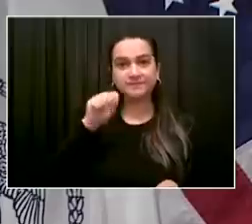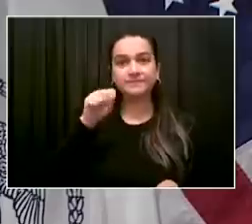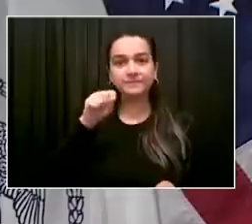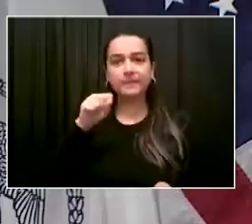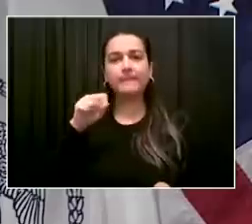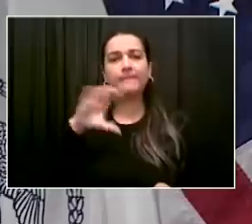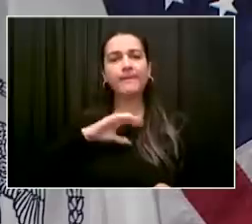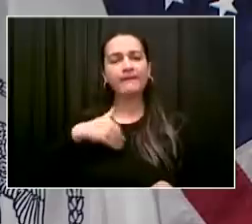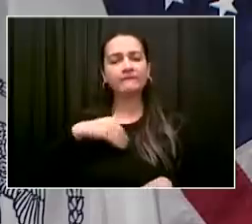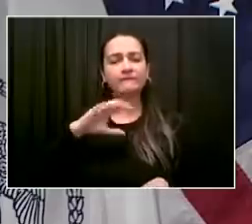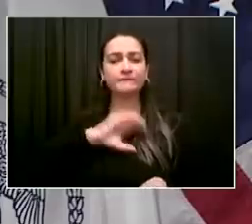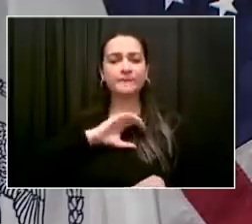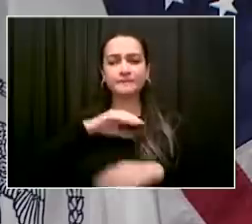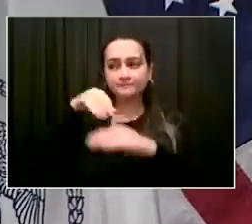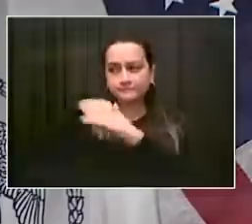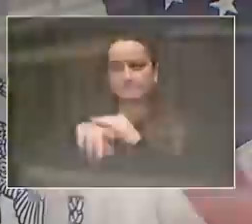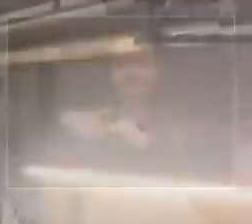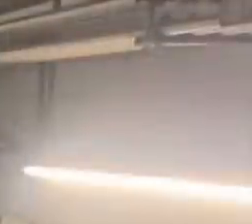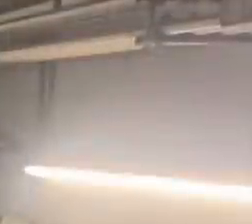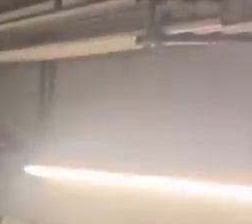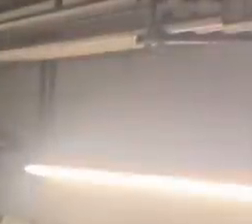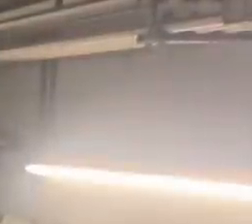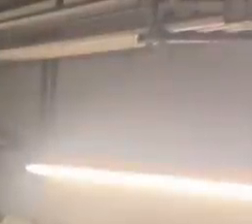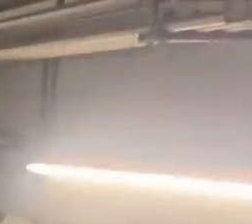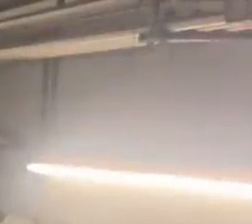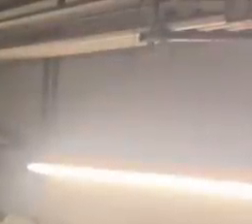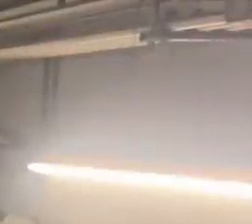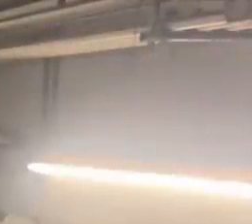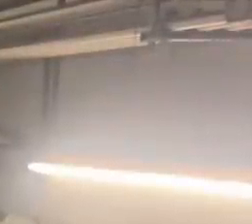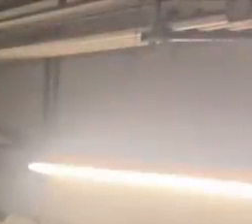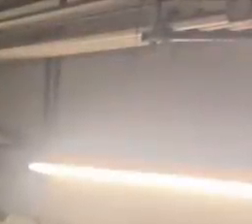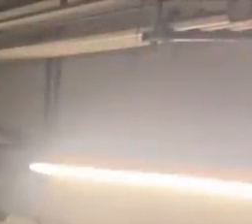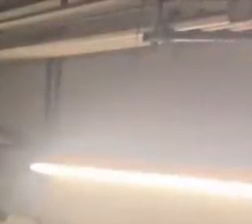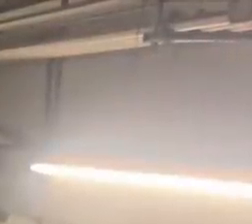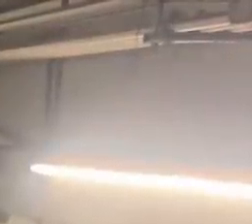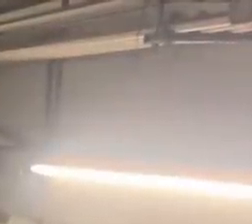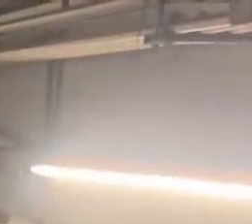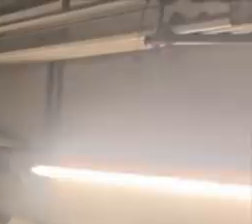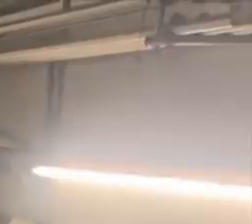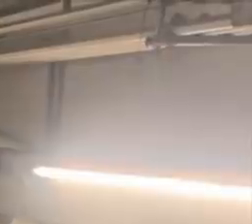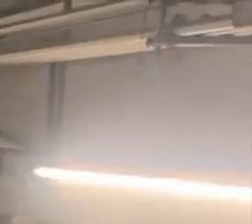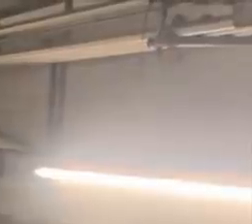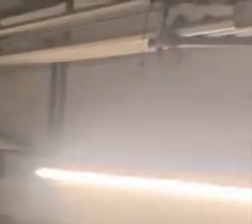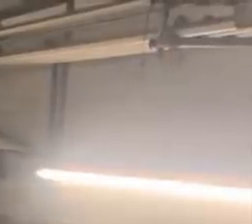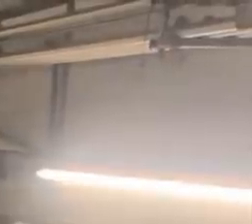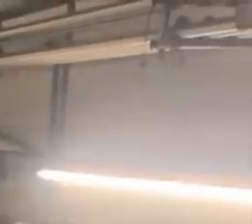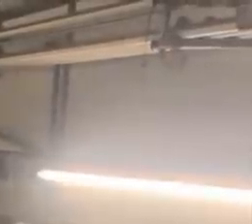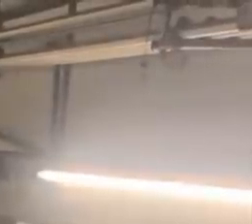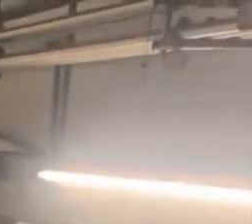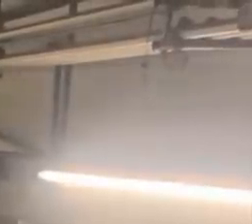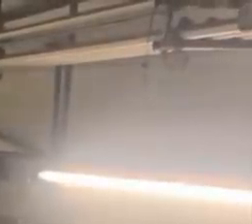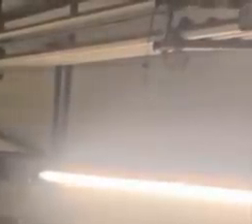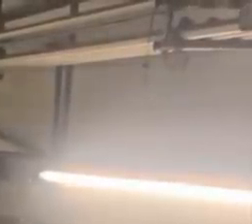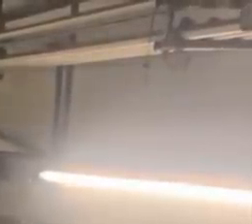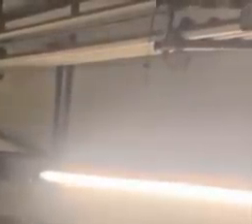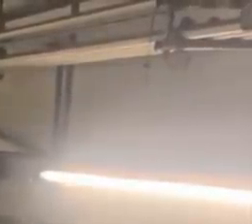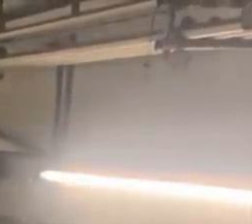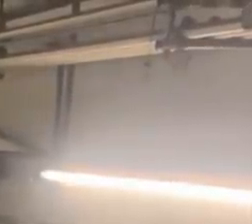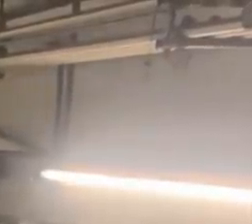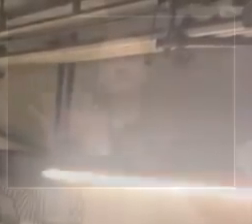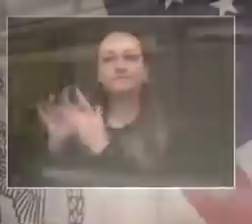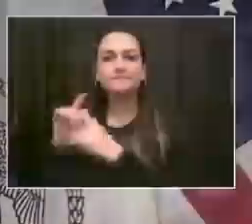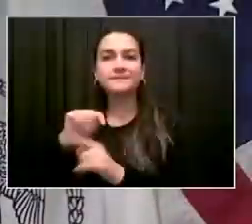subways, unquestionably is going to have a huge impact. De Blasio also pointed out more riders going back underground will make the